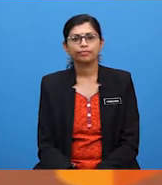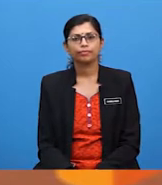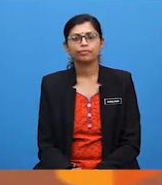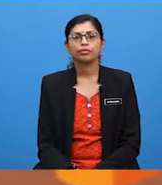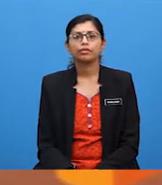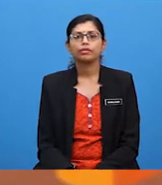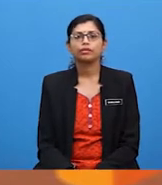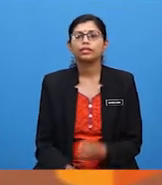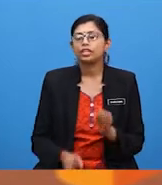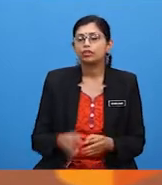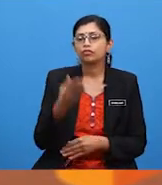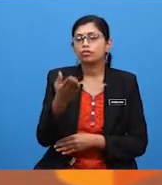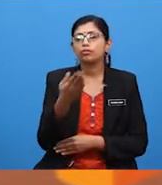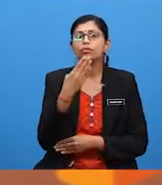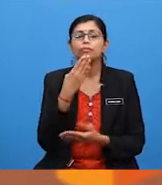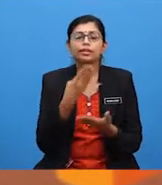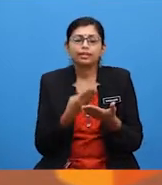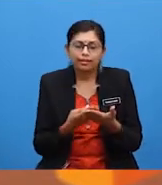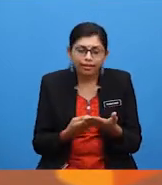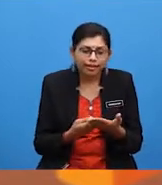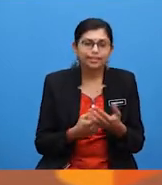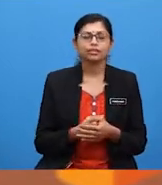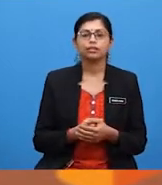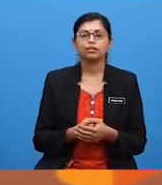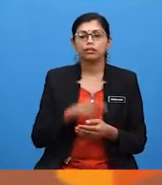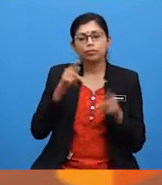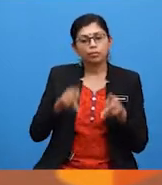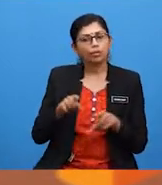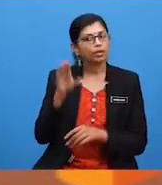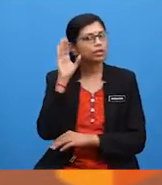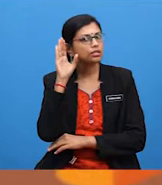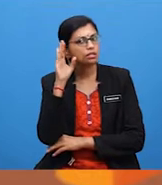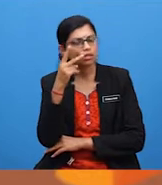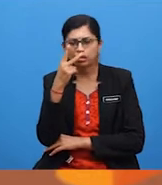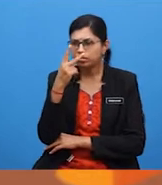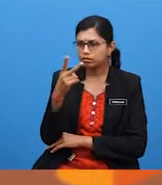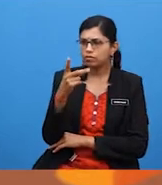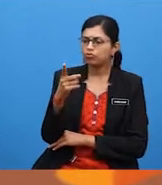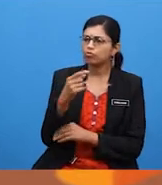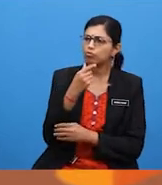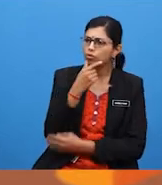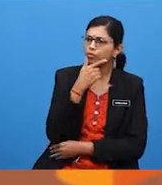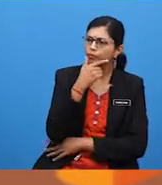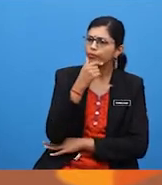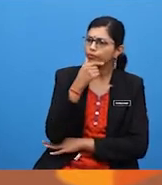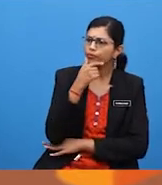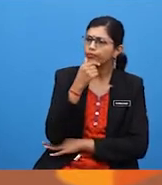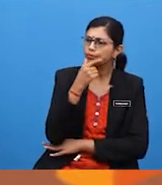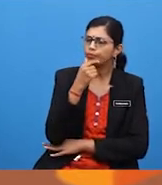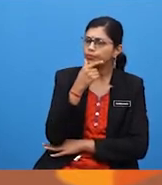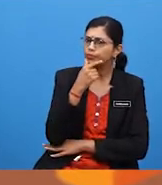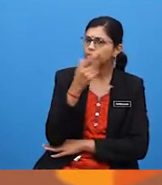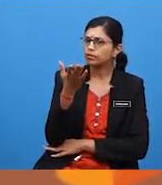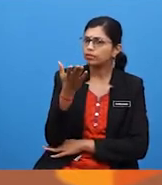Because if you are polite, people tend to listen and take your arguments,